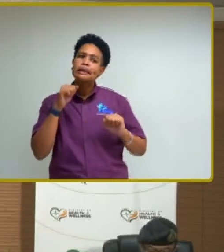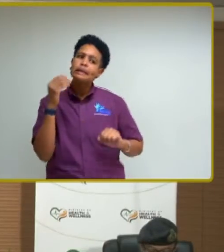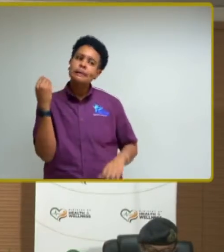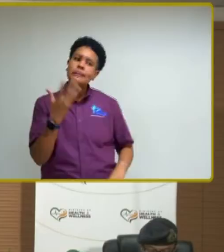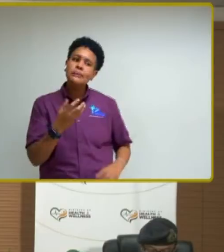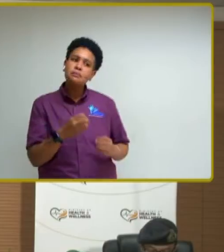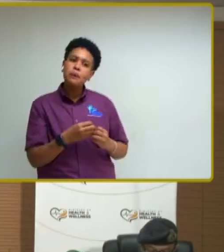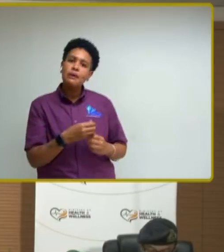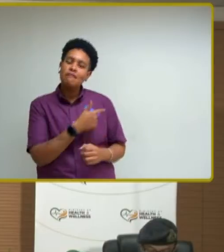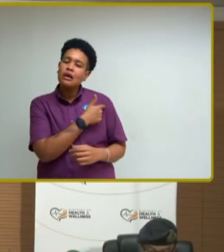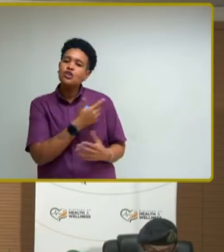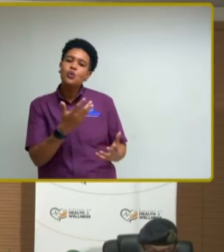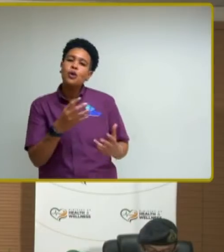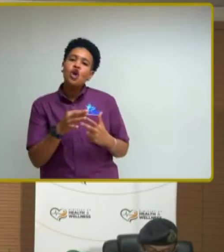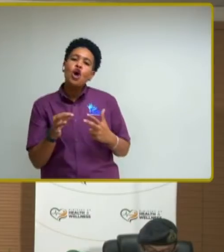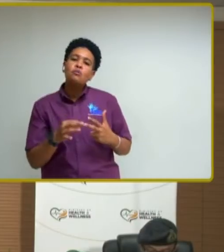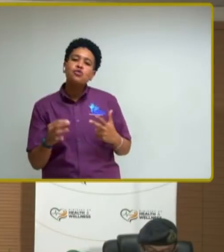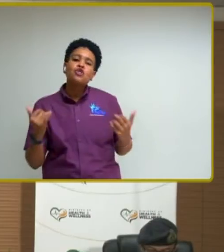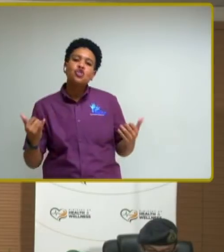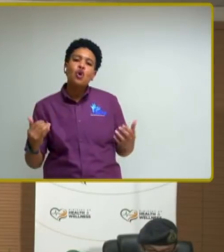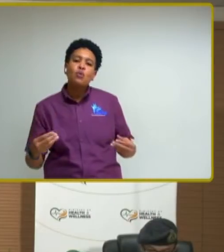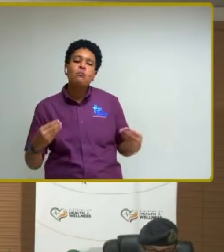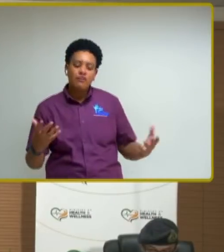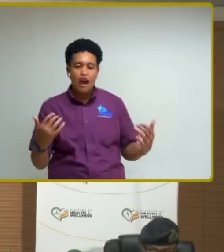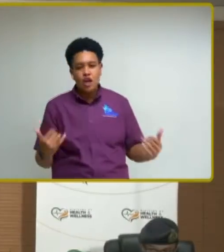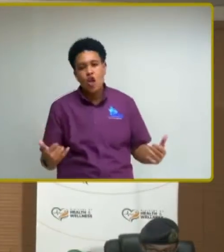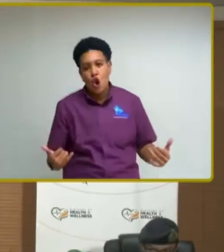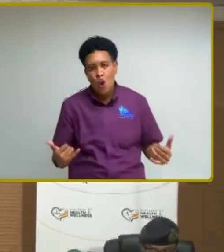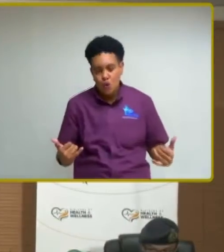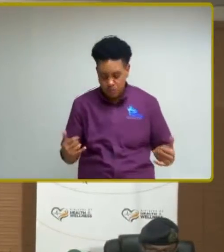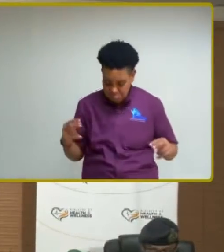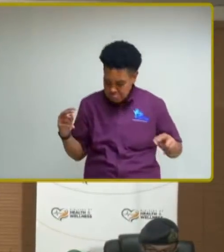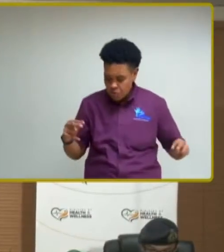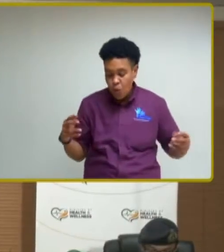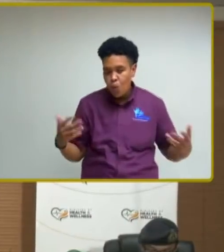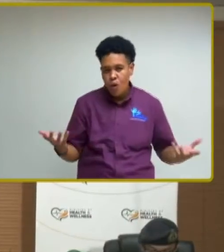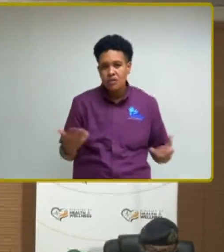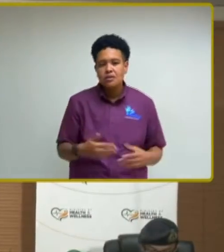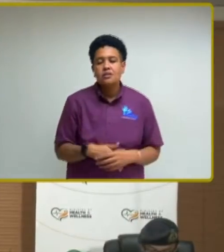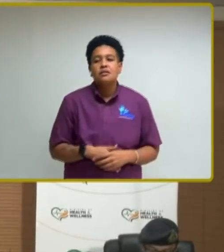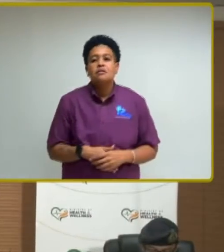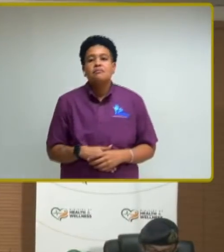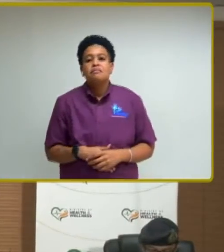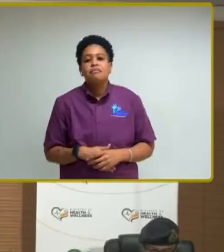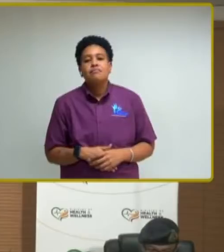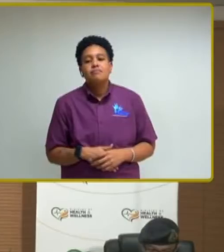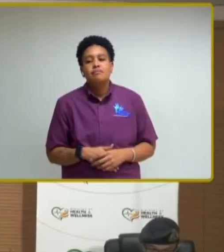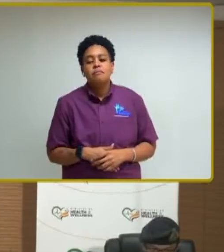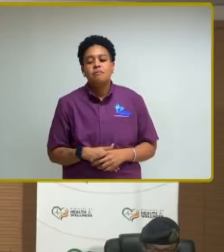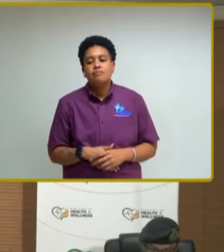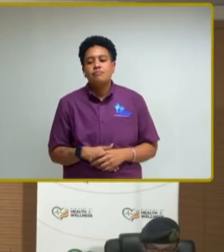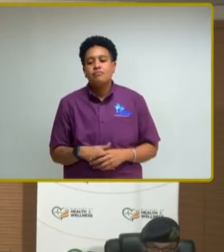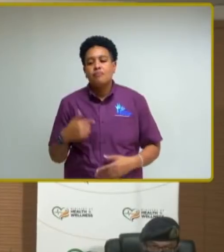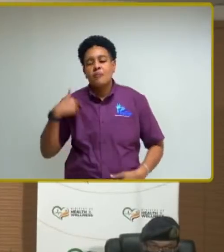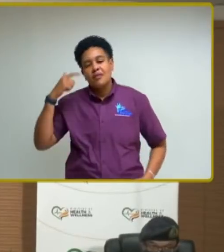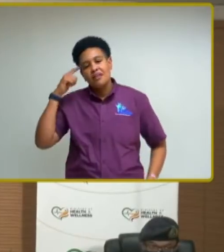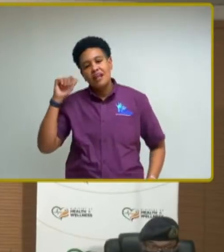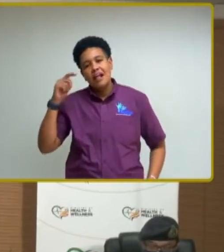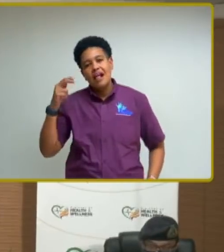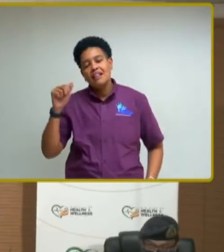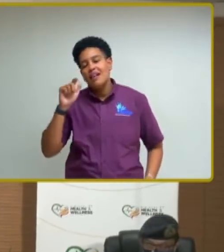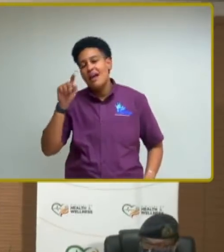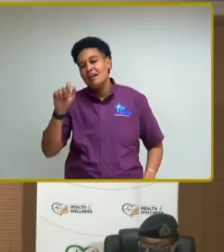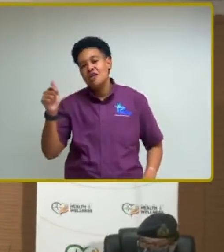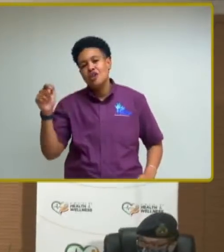supplies. So what are the options being looked at the moment? I think Althea asked my other question, so I'll